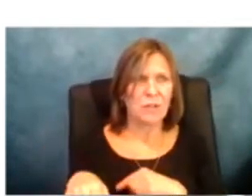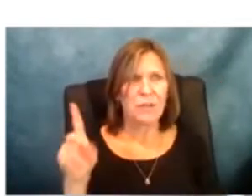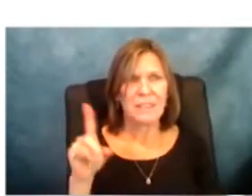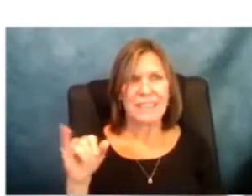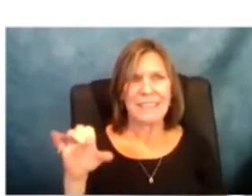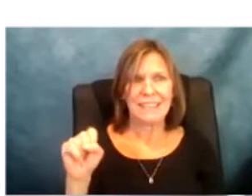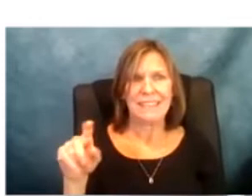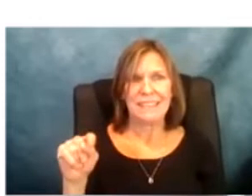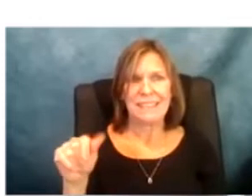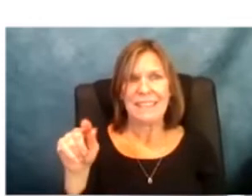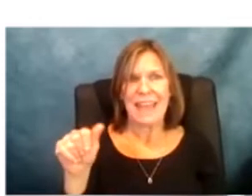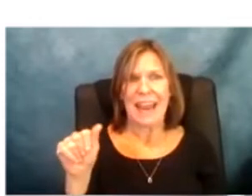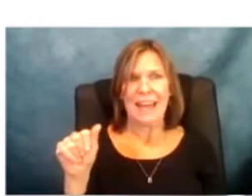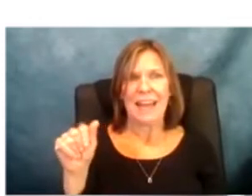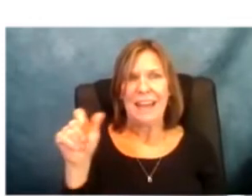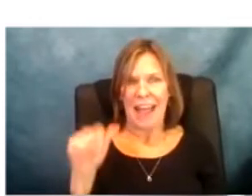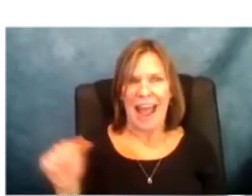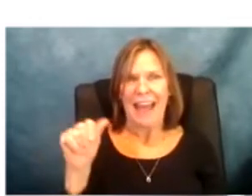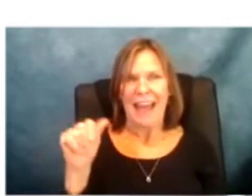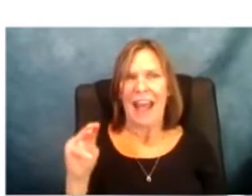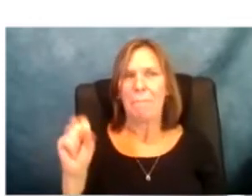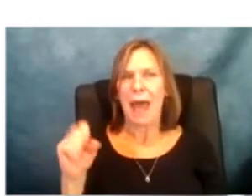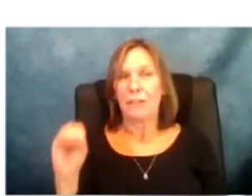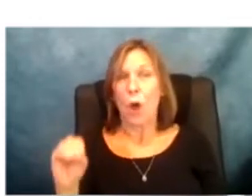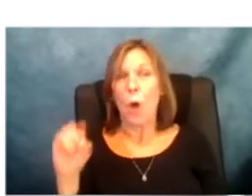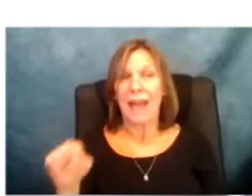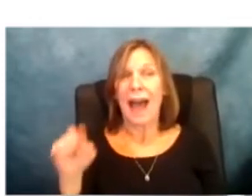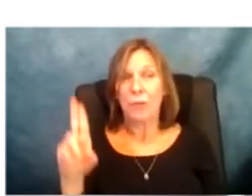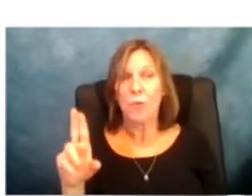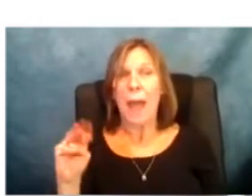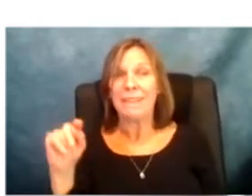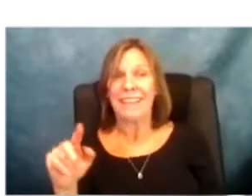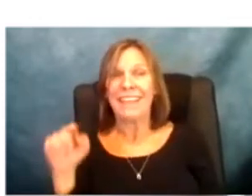disdata@mso.umt.edu. I said that really fast for the interpreter.